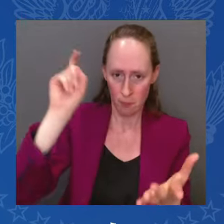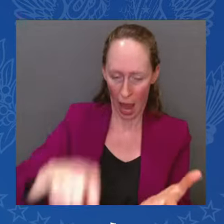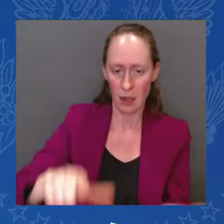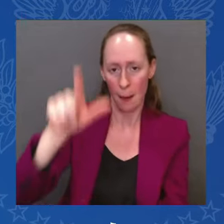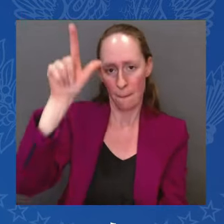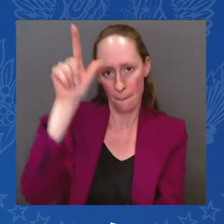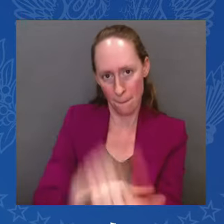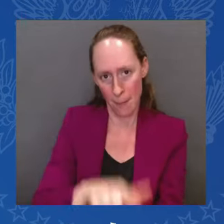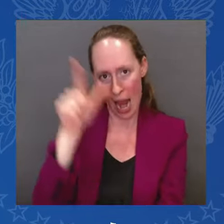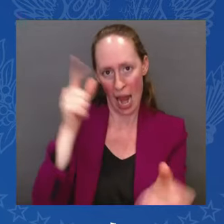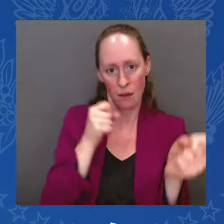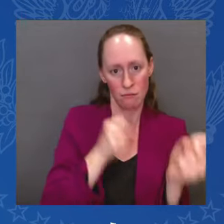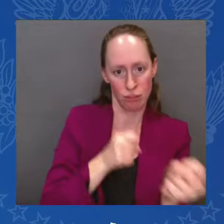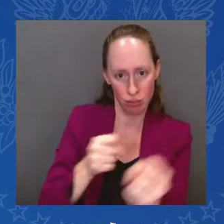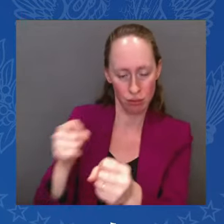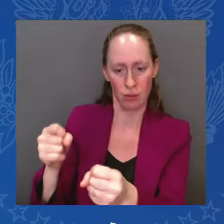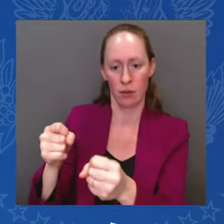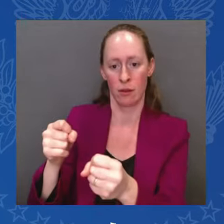magazines.